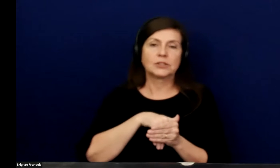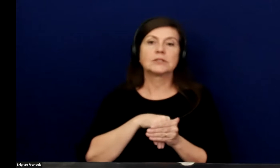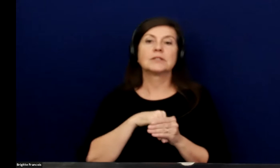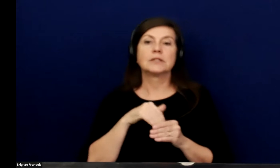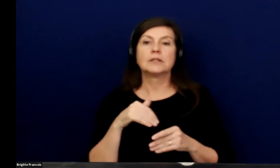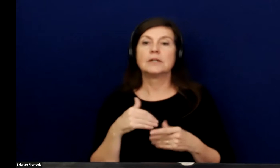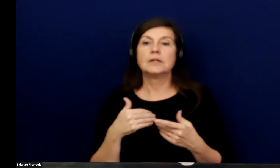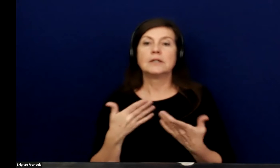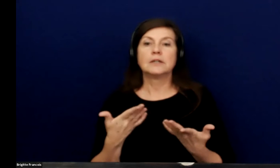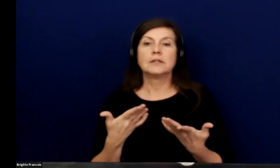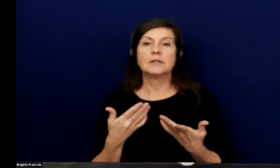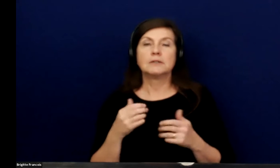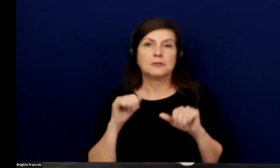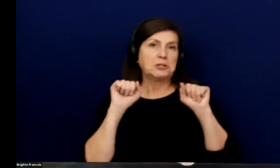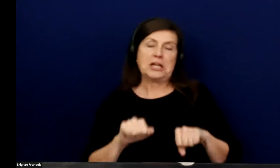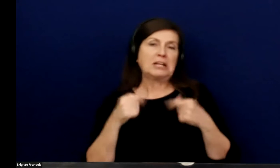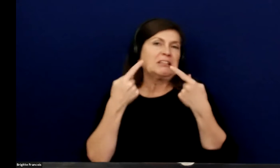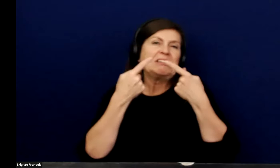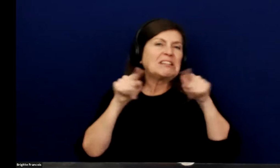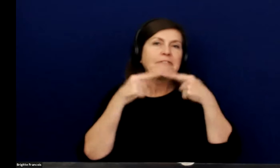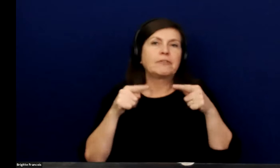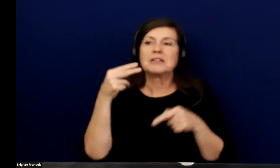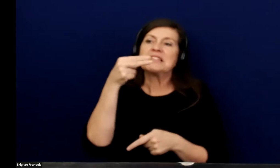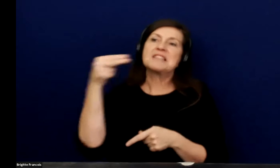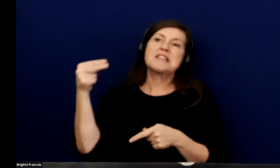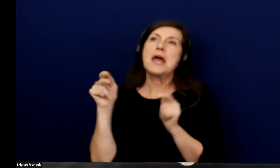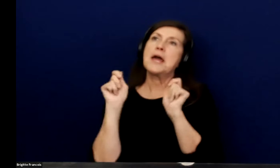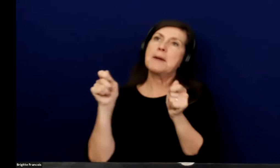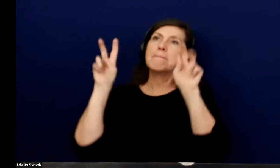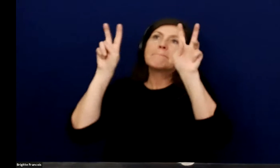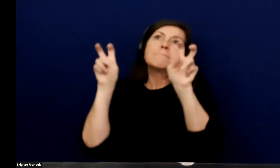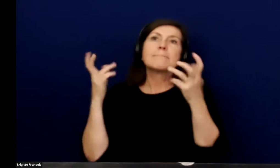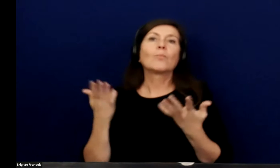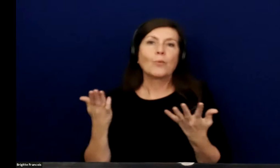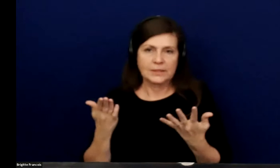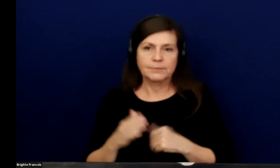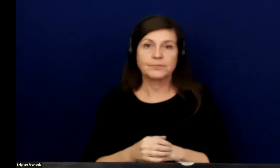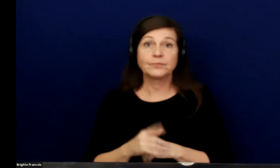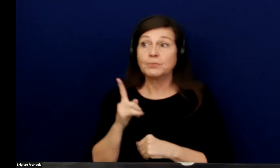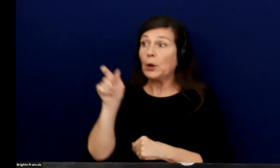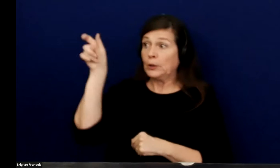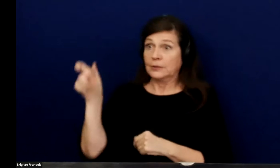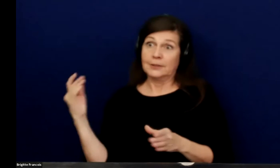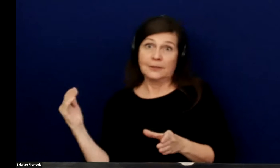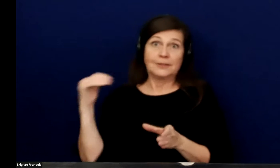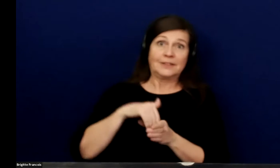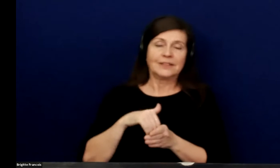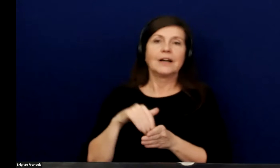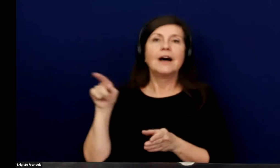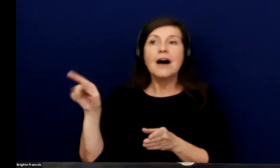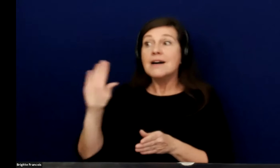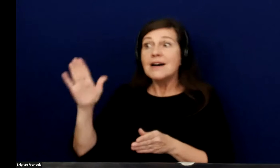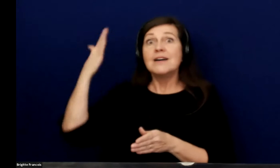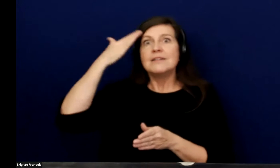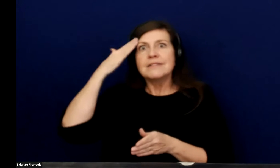whatever, you can call it many names. And also, I think it's important to underline that the user's expertise should be